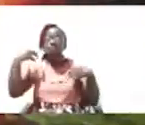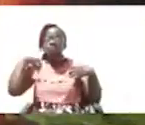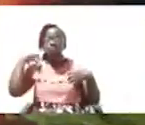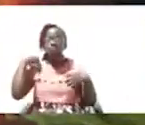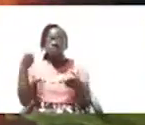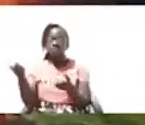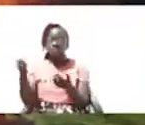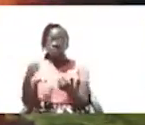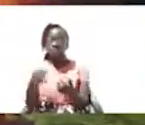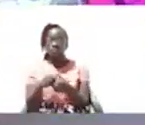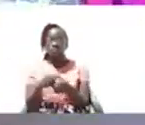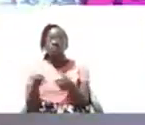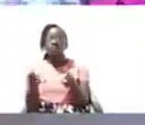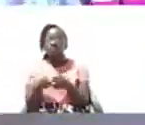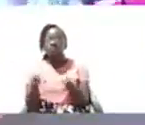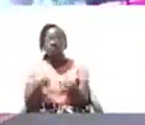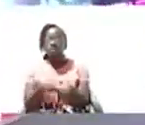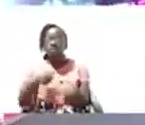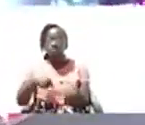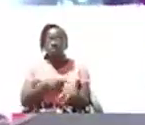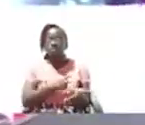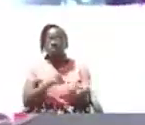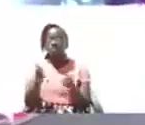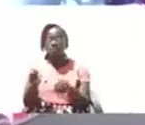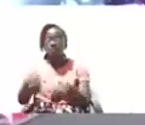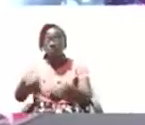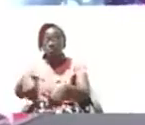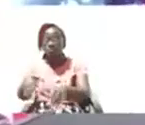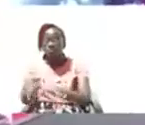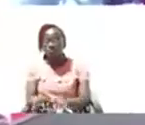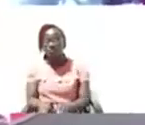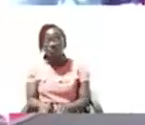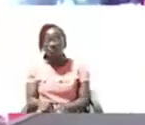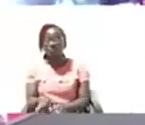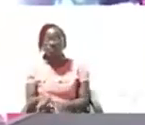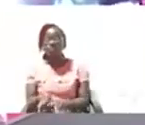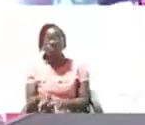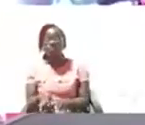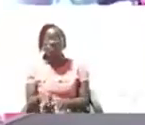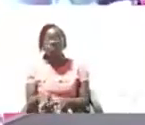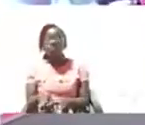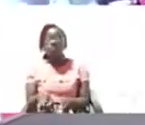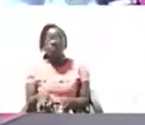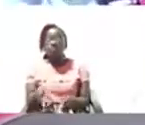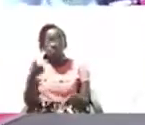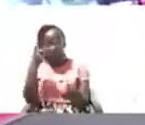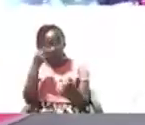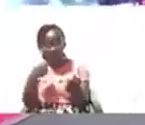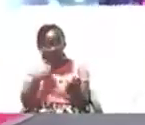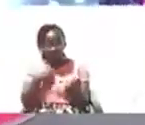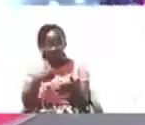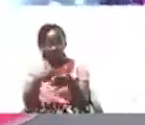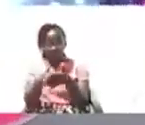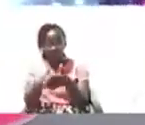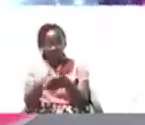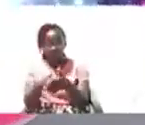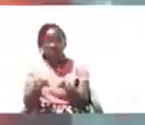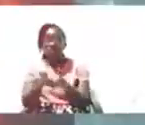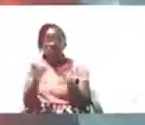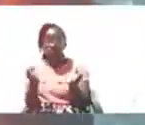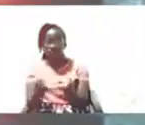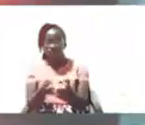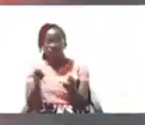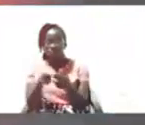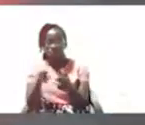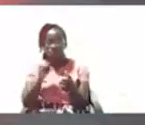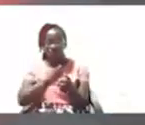Enti obra yedi no babesha da kemuno. So as he was going to be put in the casket. Me sumbi bebu seniti mi gra hobi. Because I'm close, I went there.